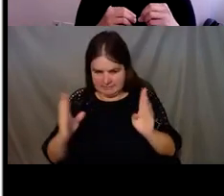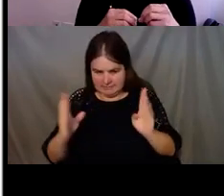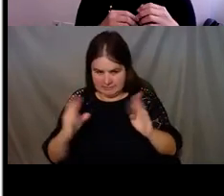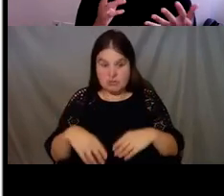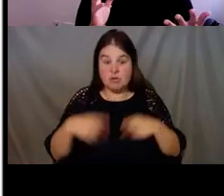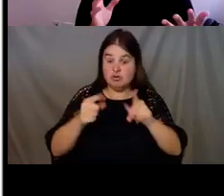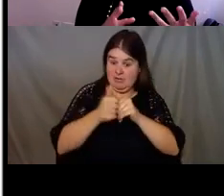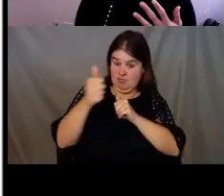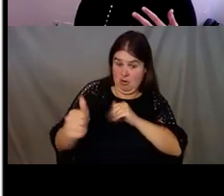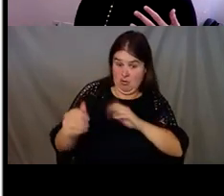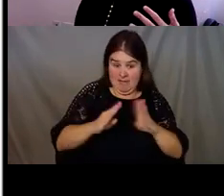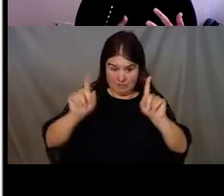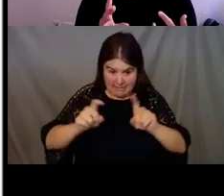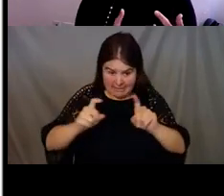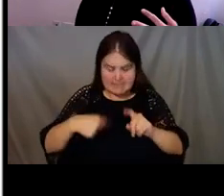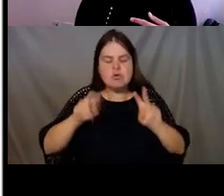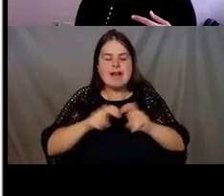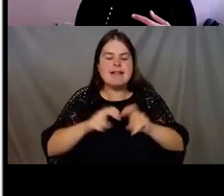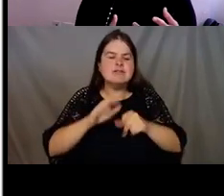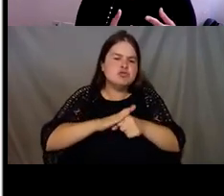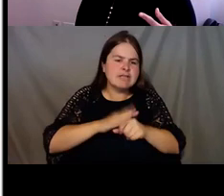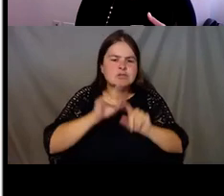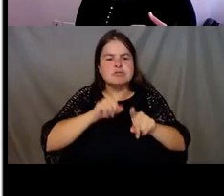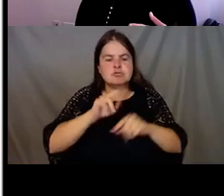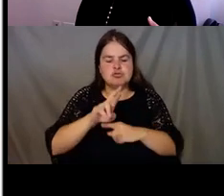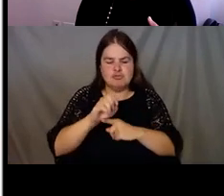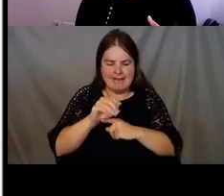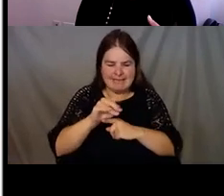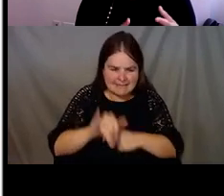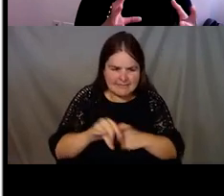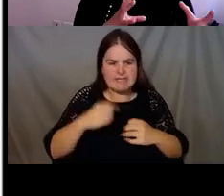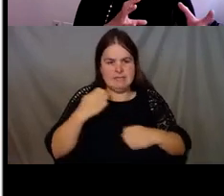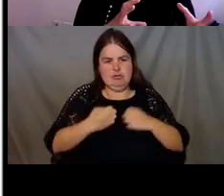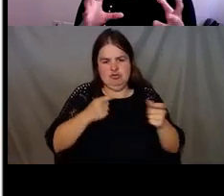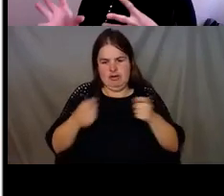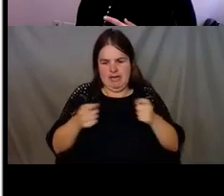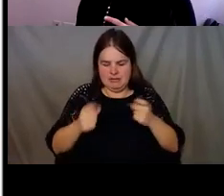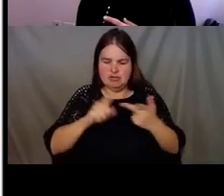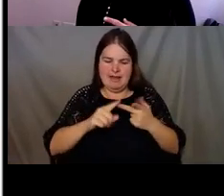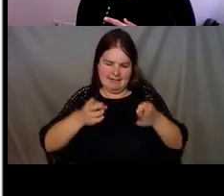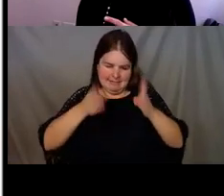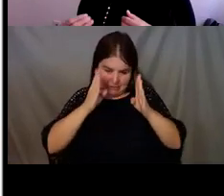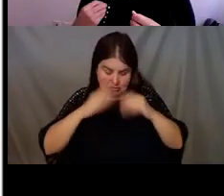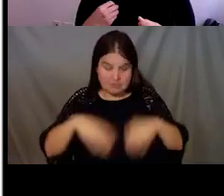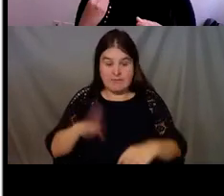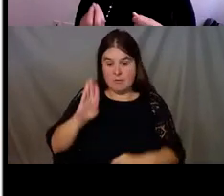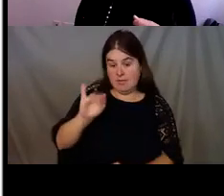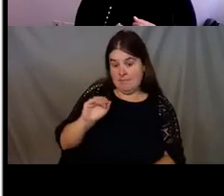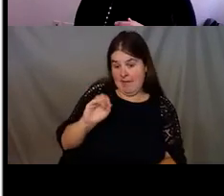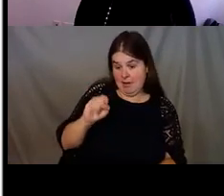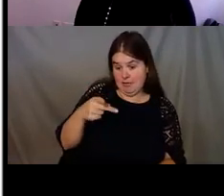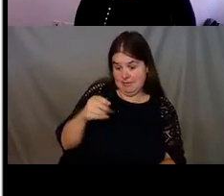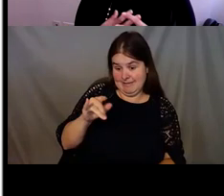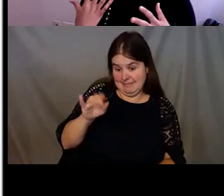we're interested in the domains of stress reactivity, emotion regulation, and attention. On the biospecimen side, we are